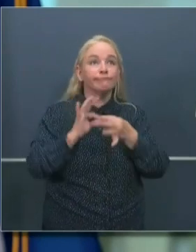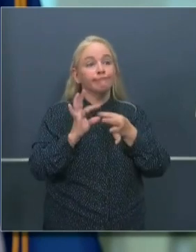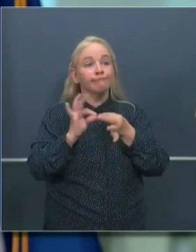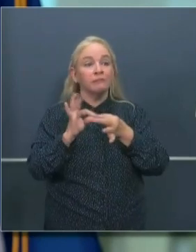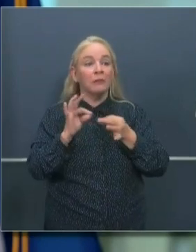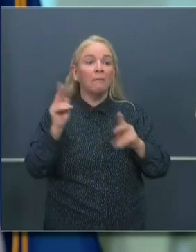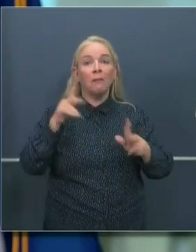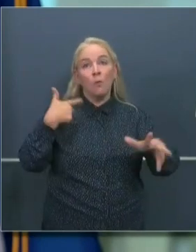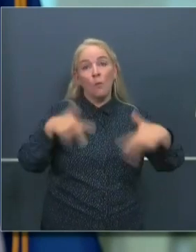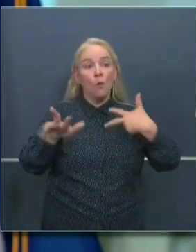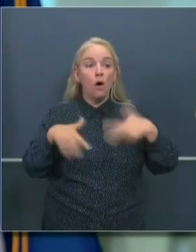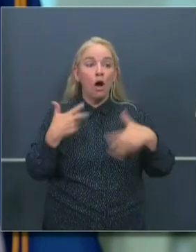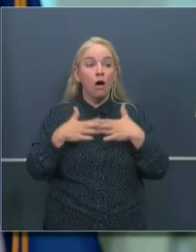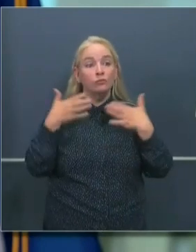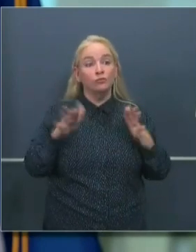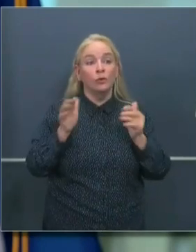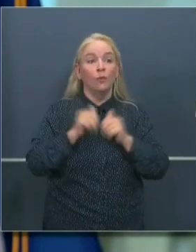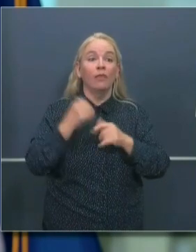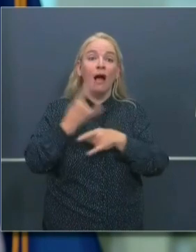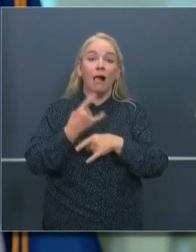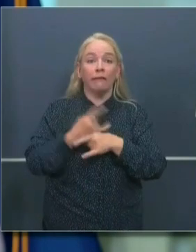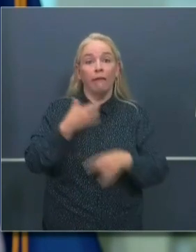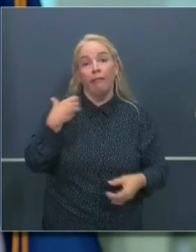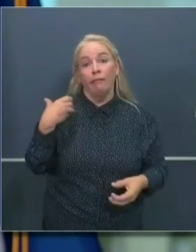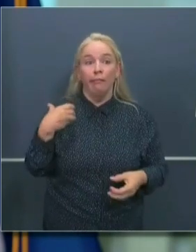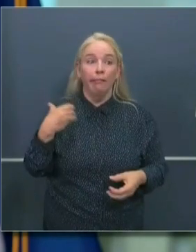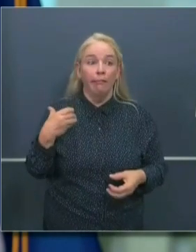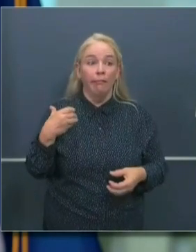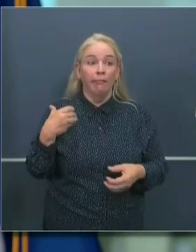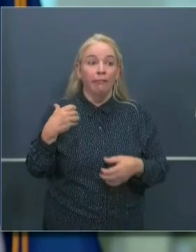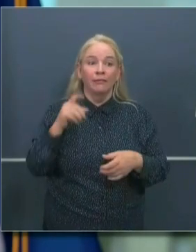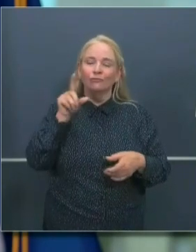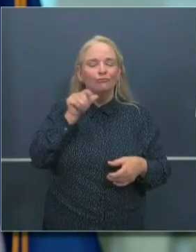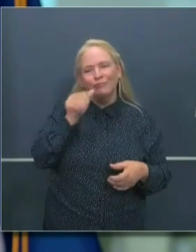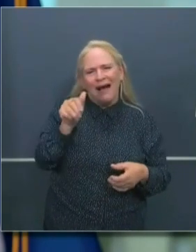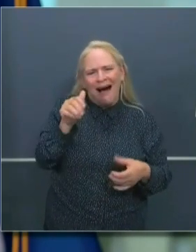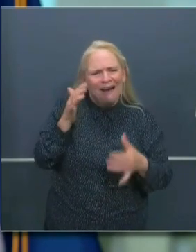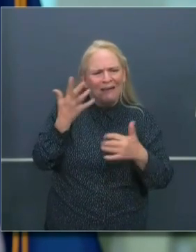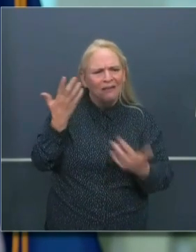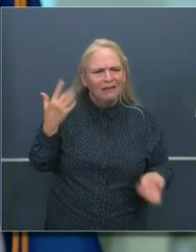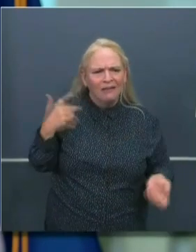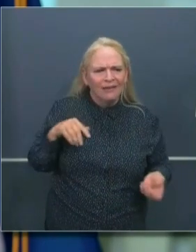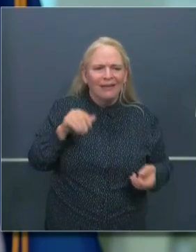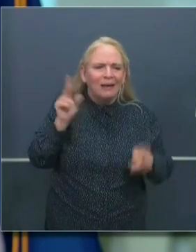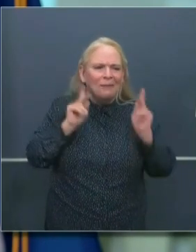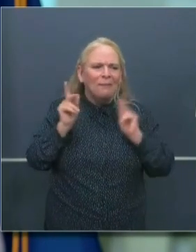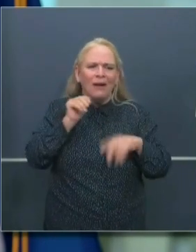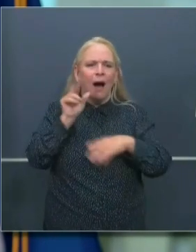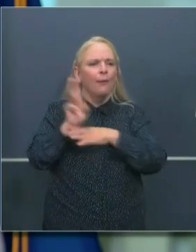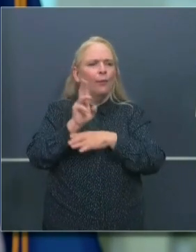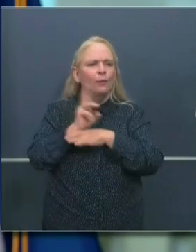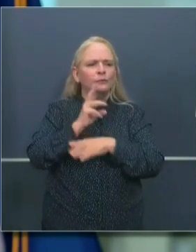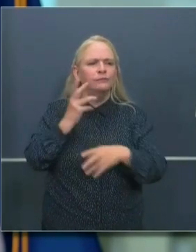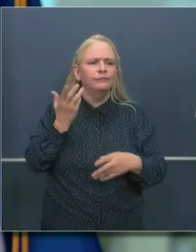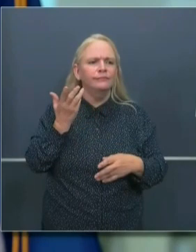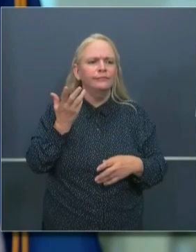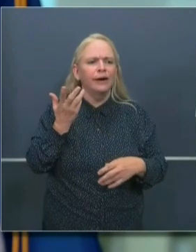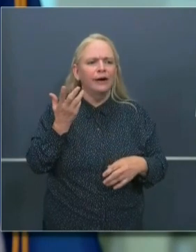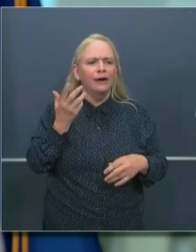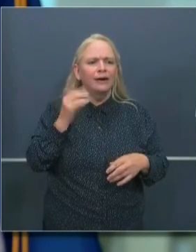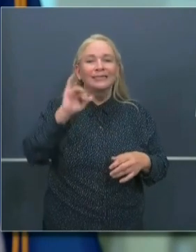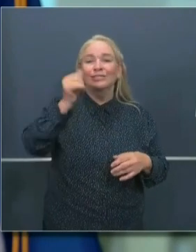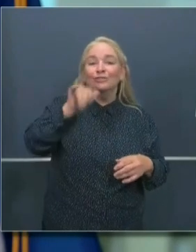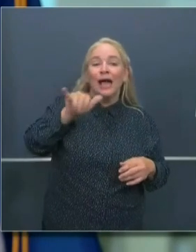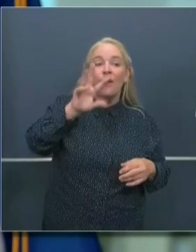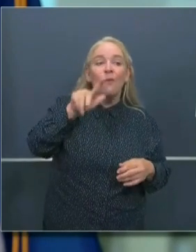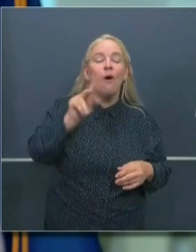walking with alcohol as they shouldn't be, or people that are abusing, not using the intersection or jaywalking. You